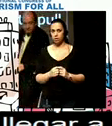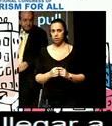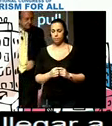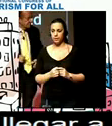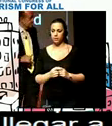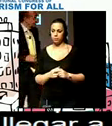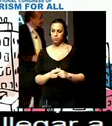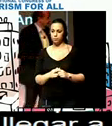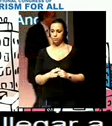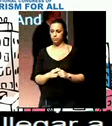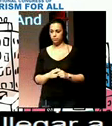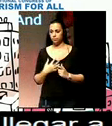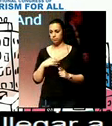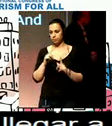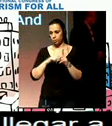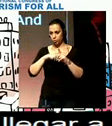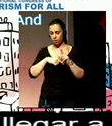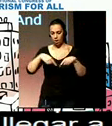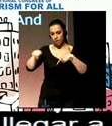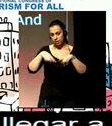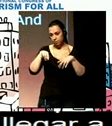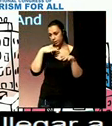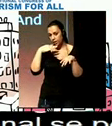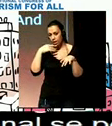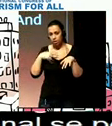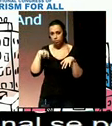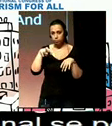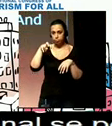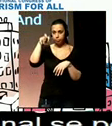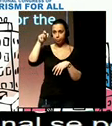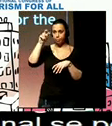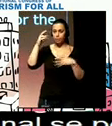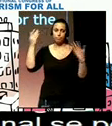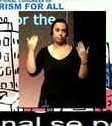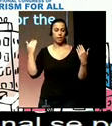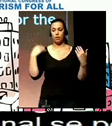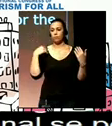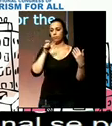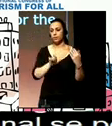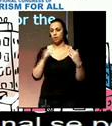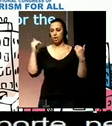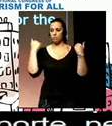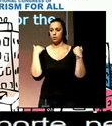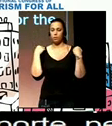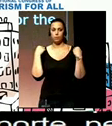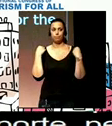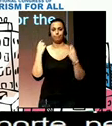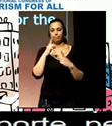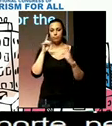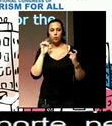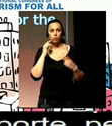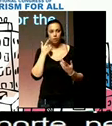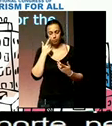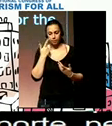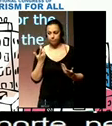organisation responsible for the park was, can we allow this to happen because the ecosystem is so